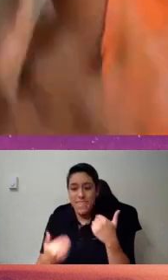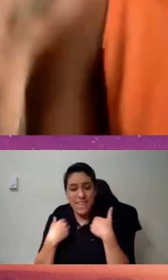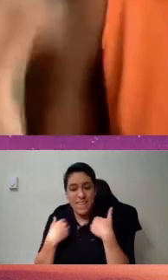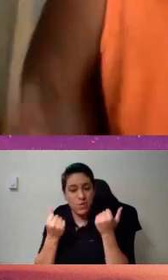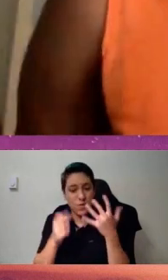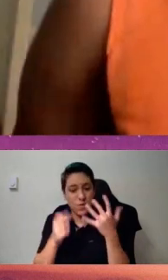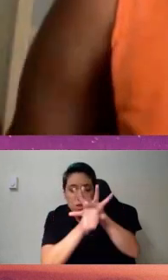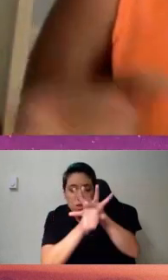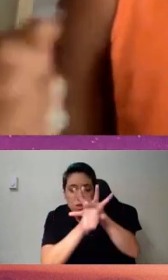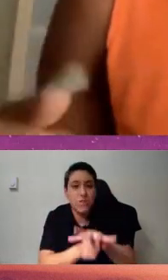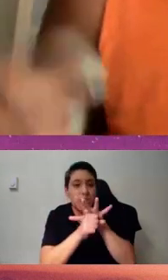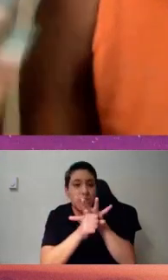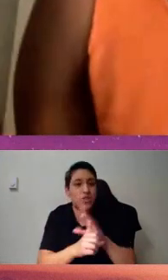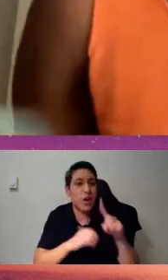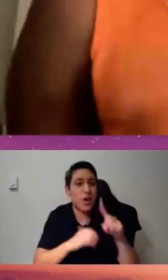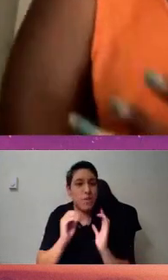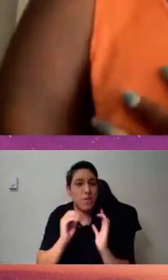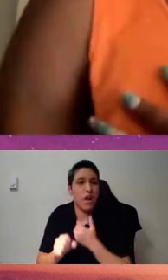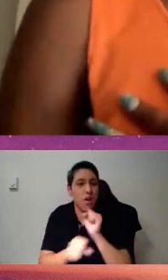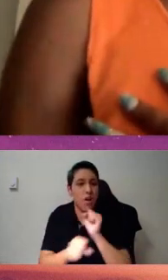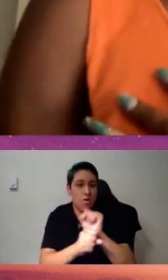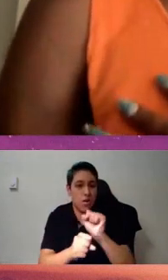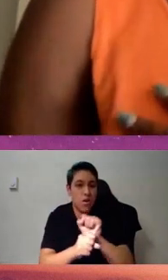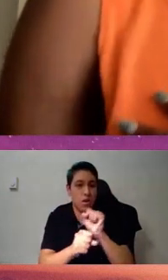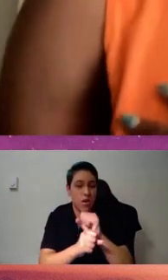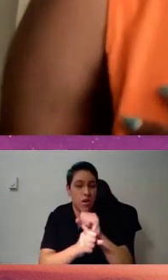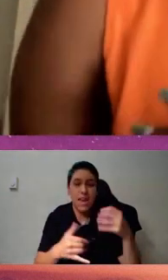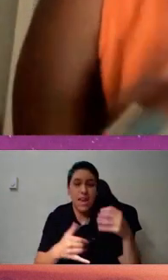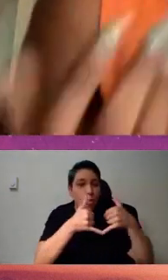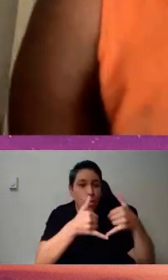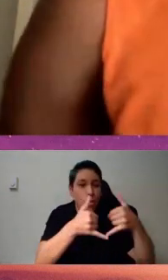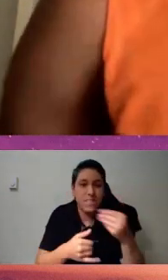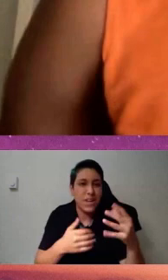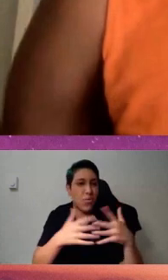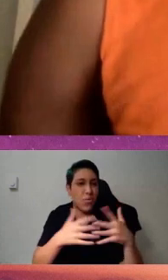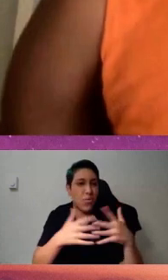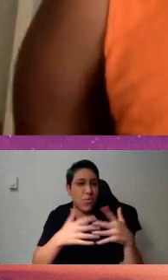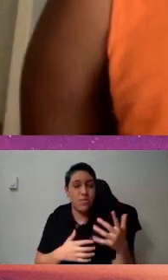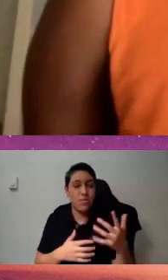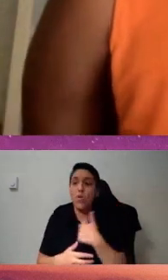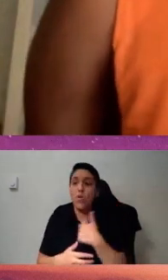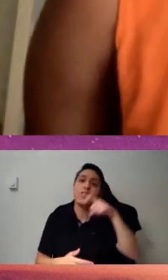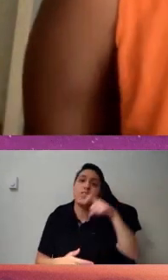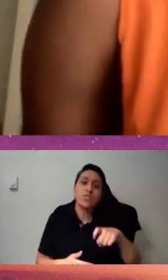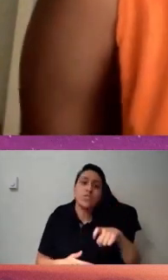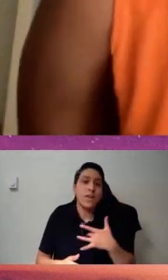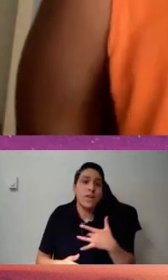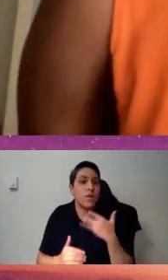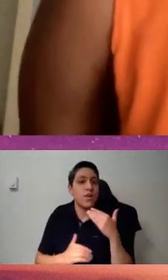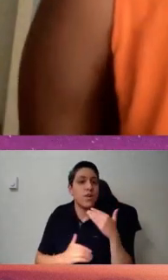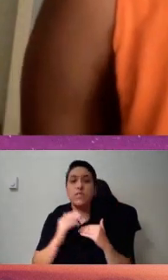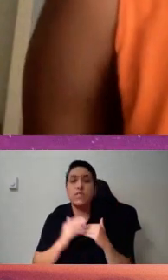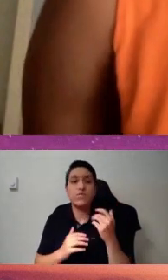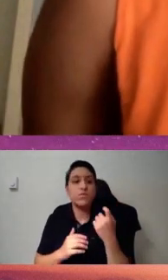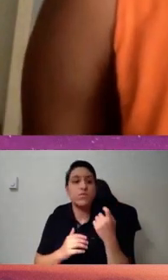worth off of, you know, awards and stuff. And it's like, can we just live? Yeah, it's